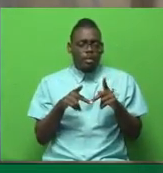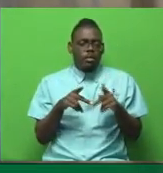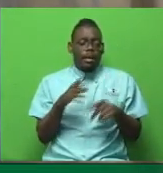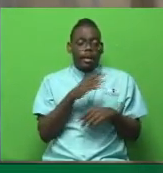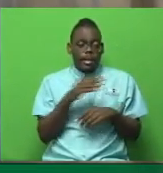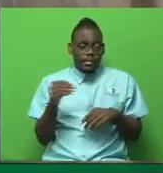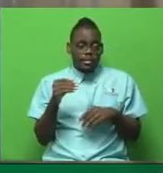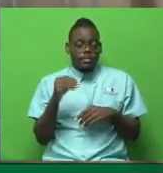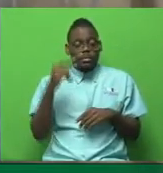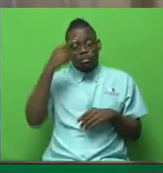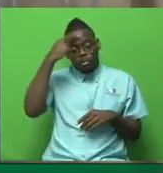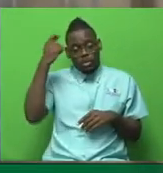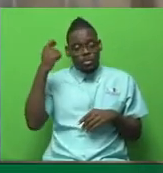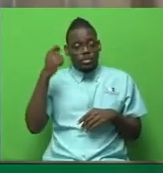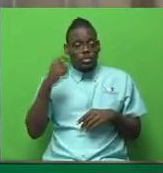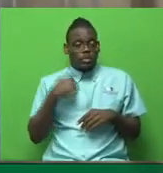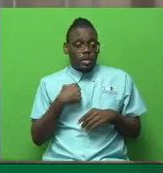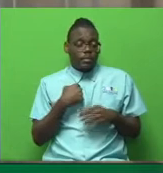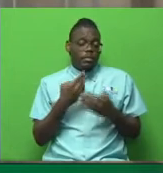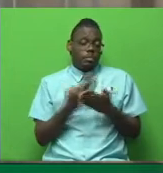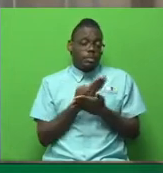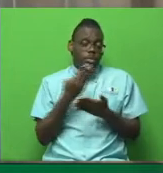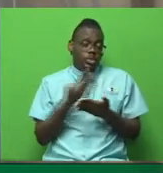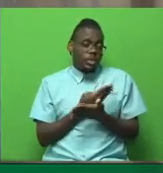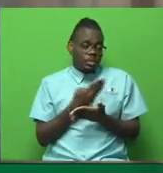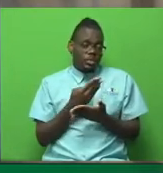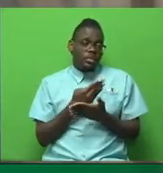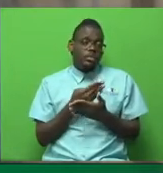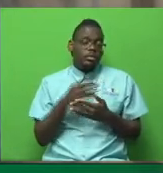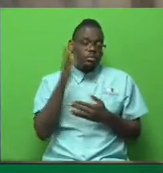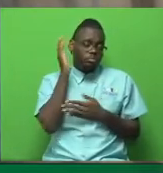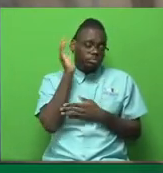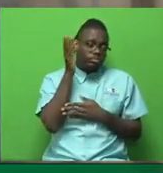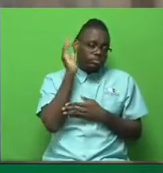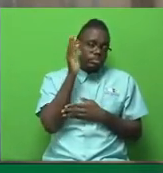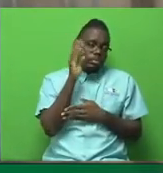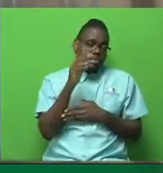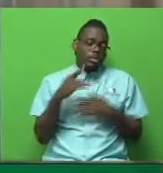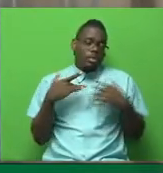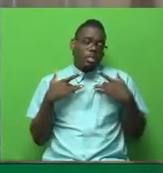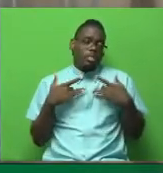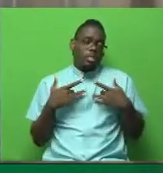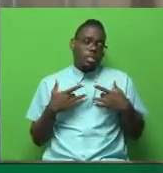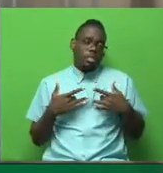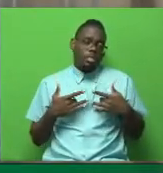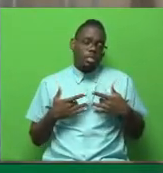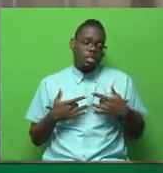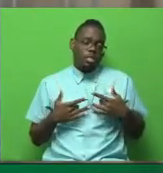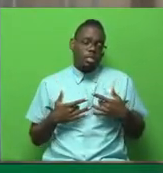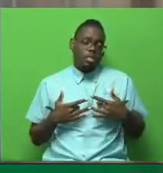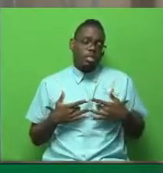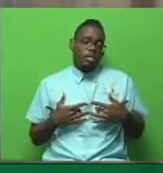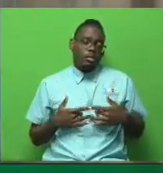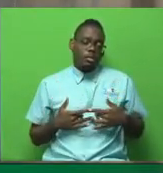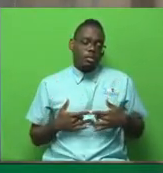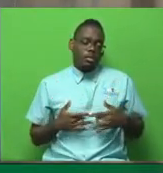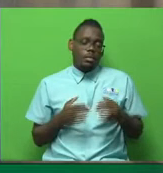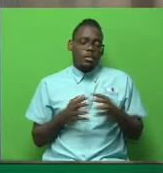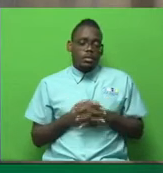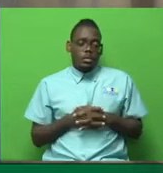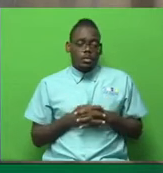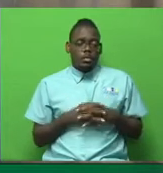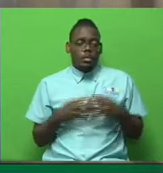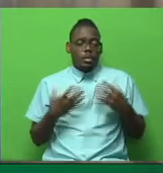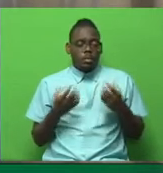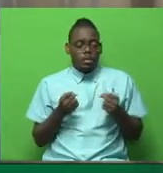budget presentation by The Honorable Minister of Finance I also want to congratulate my colleagues who have spoken before and